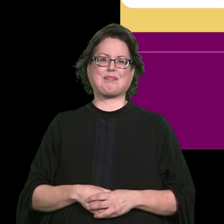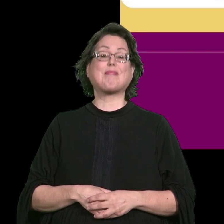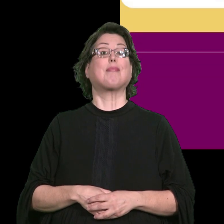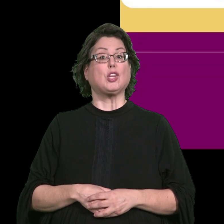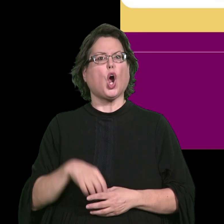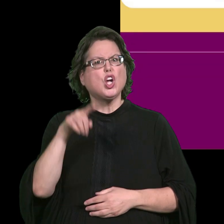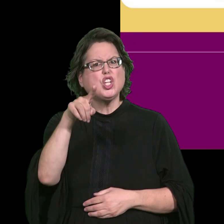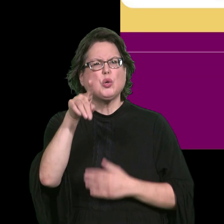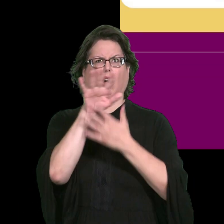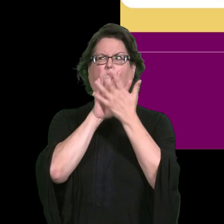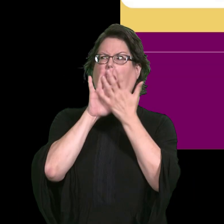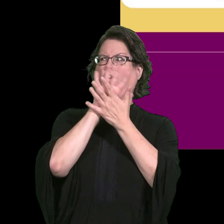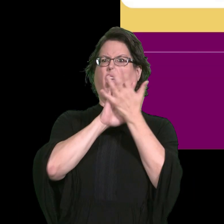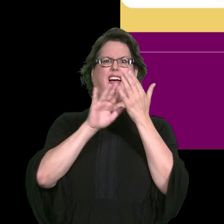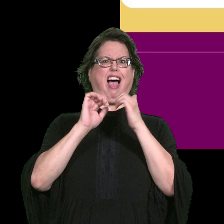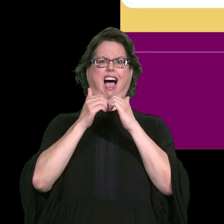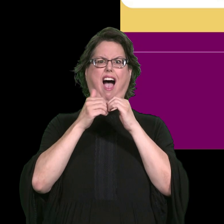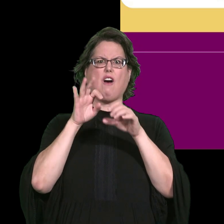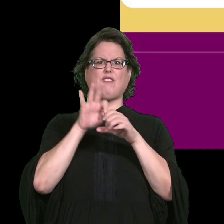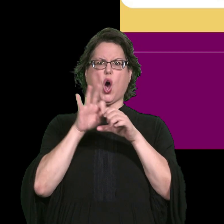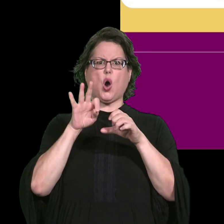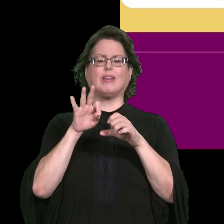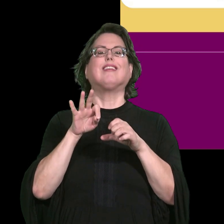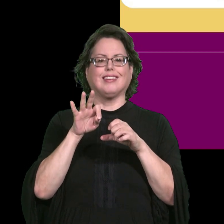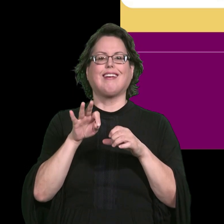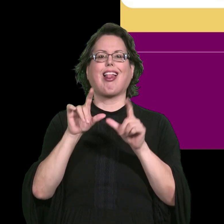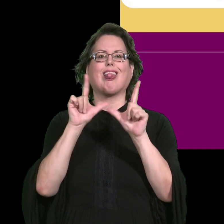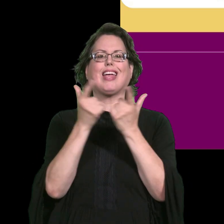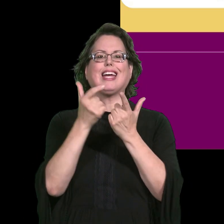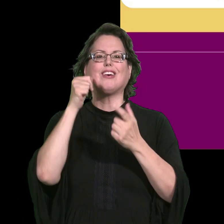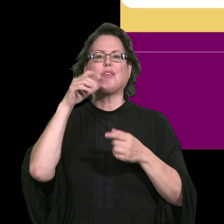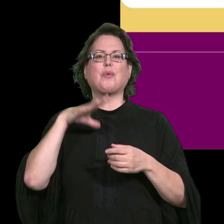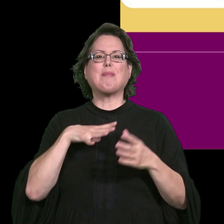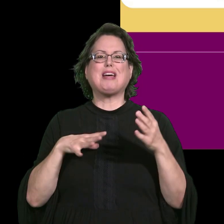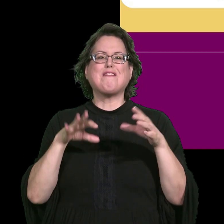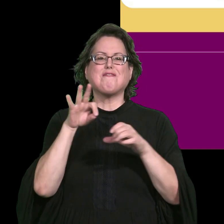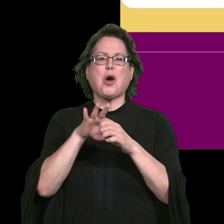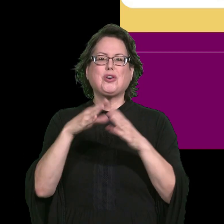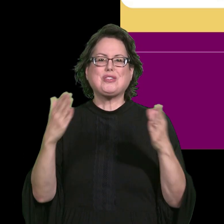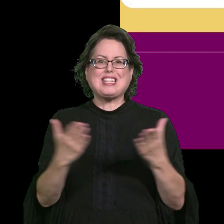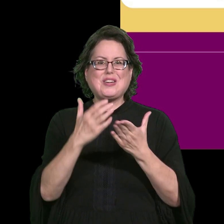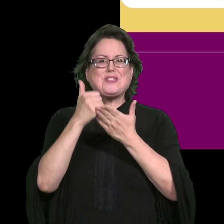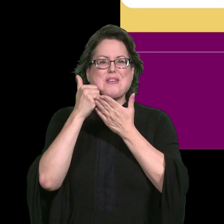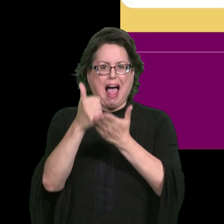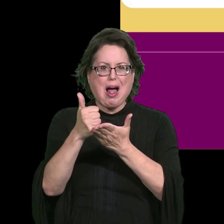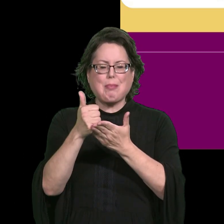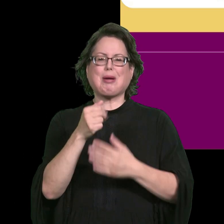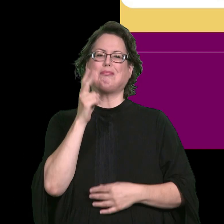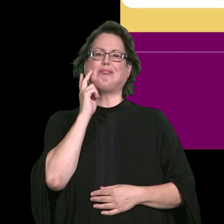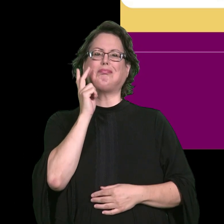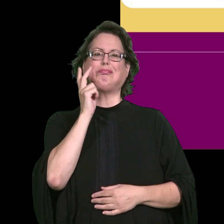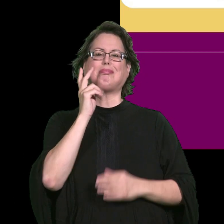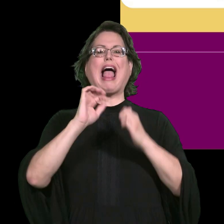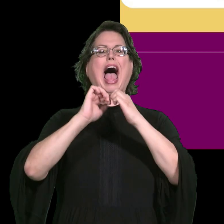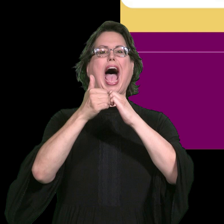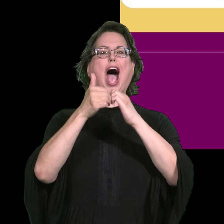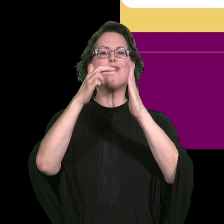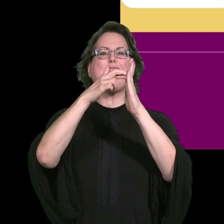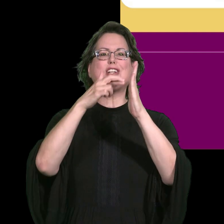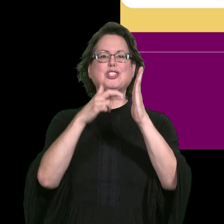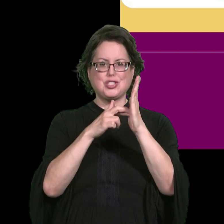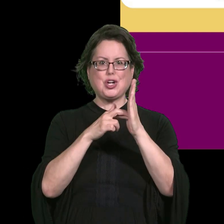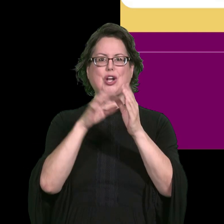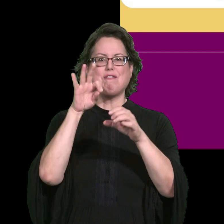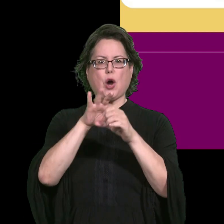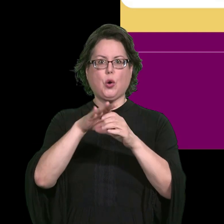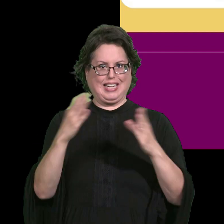Confused about voting and elections? The League of Women Voters is here to help. Let's walk through how to register to vote in